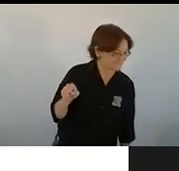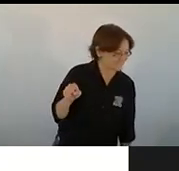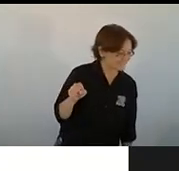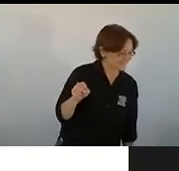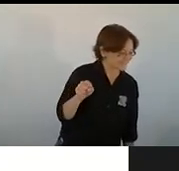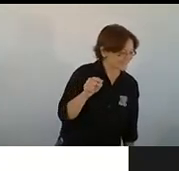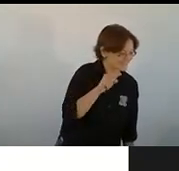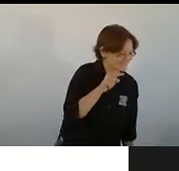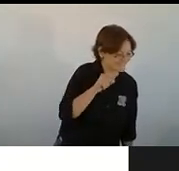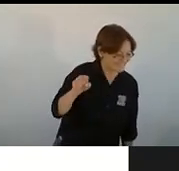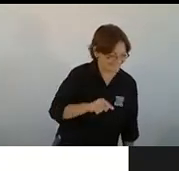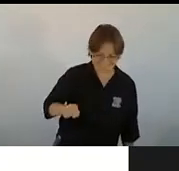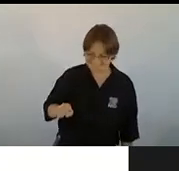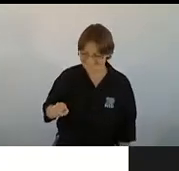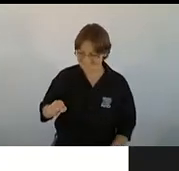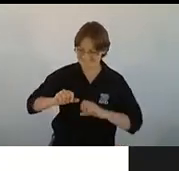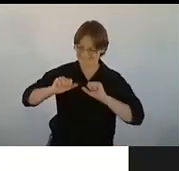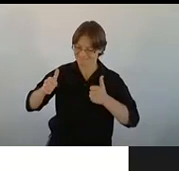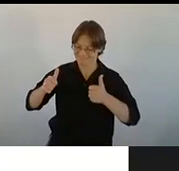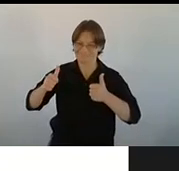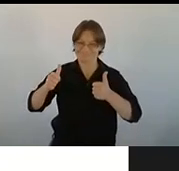Z. At the end, we have the Z.